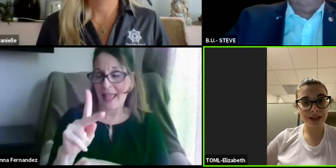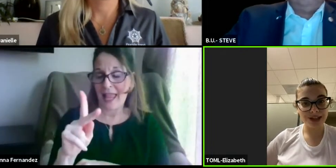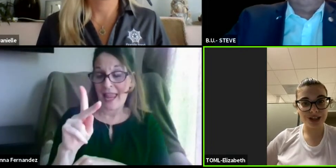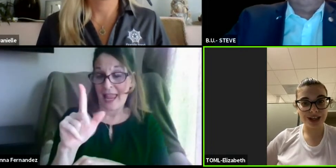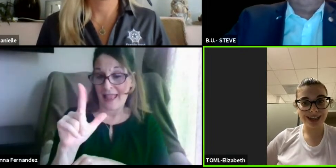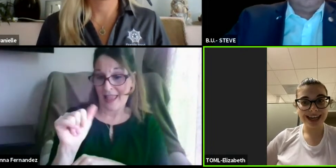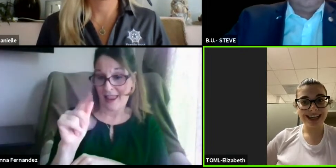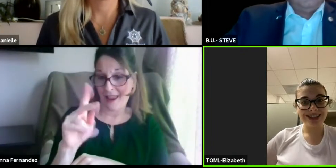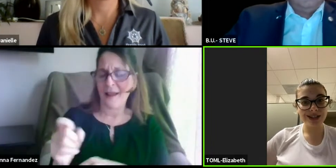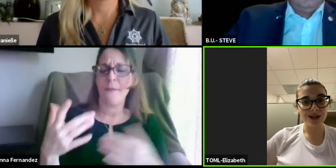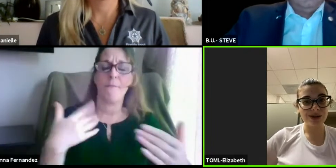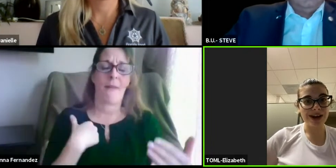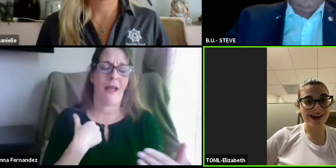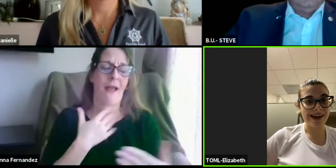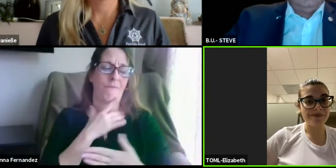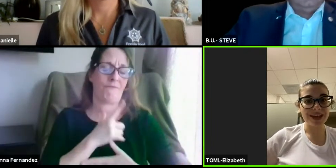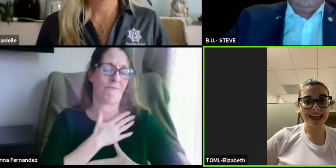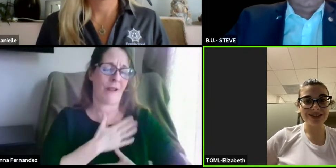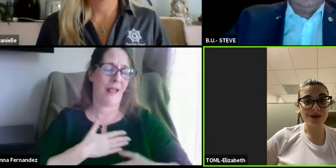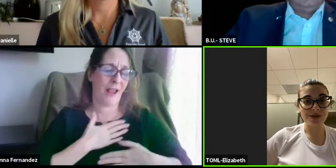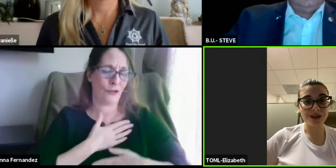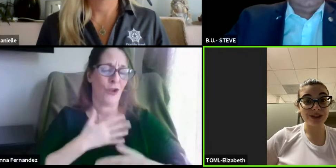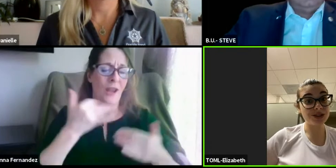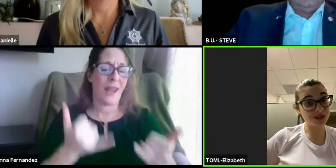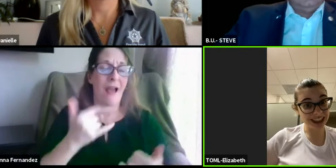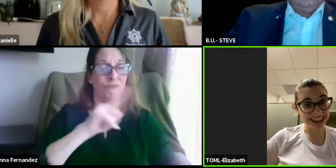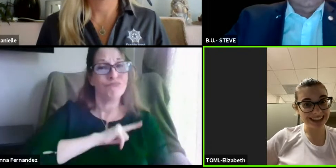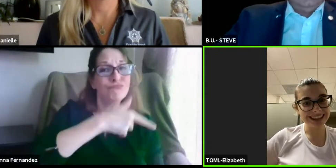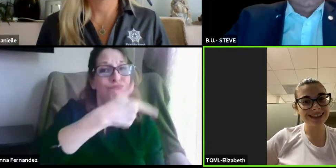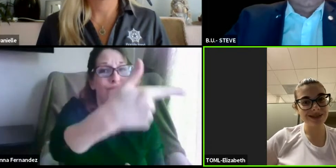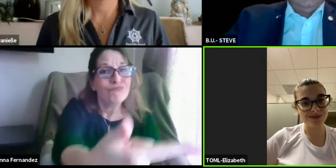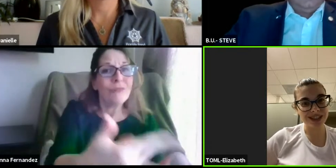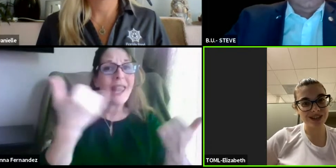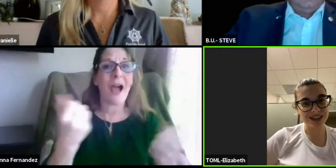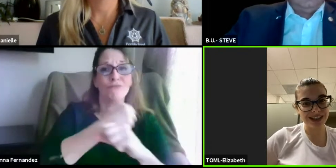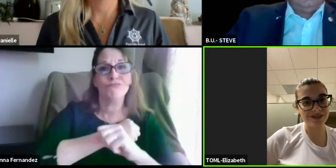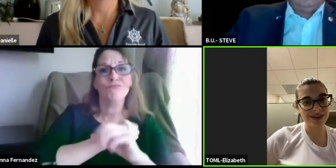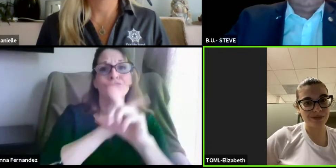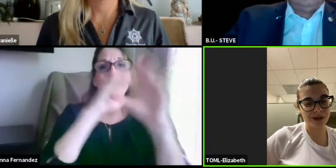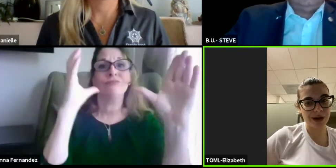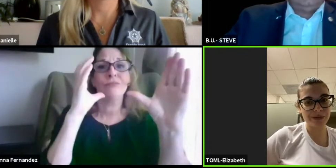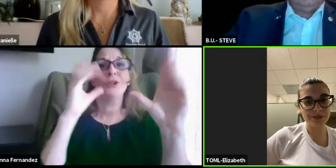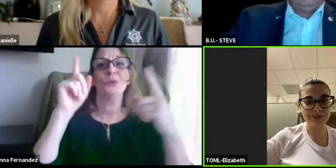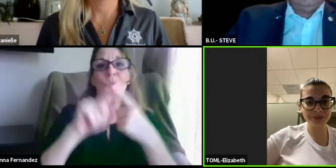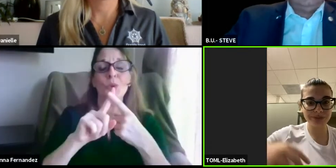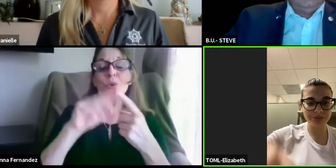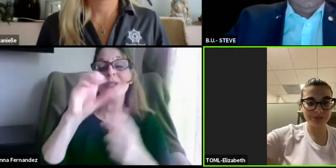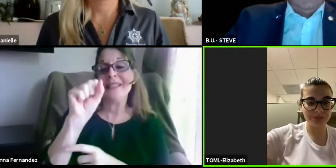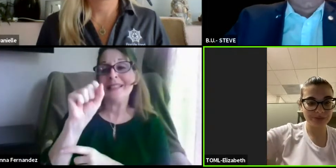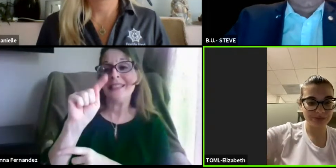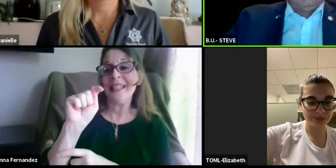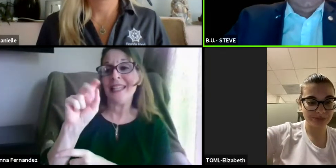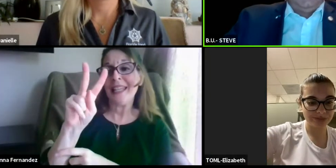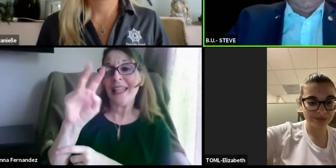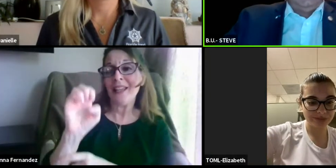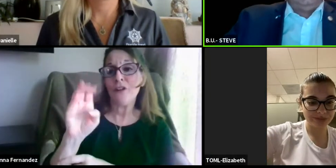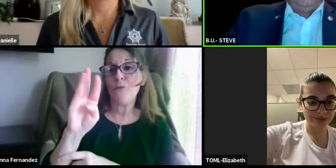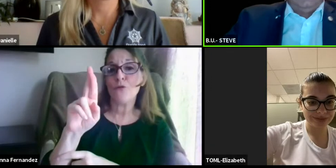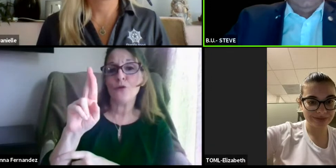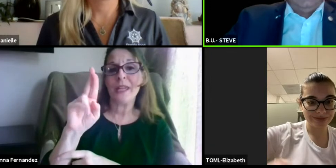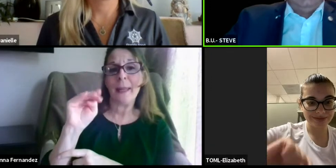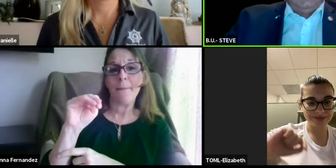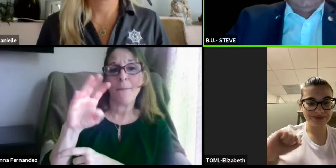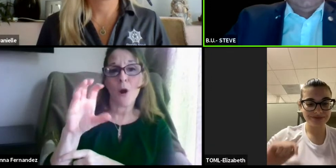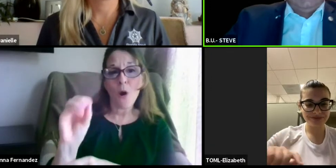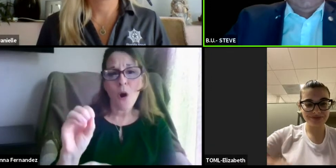is my pleasure to hand over the screen to Mr. Steve Bremo. Elizabeth, thank you